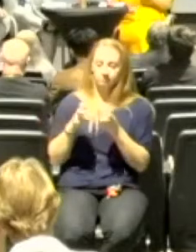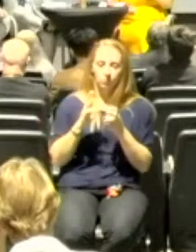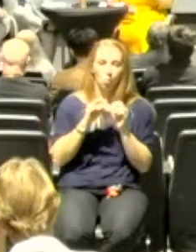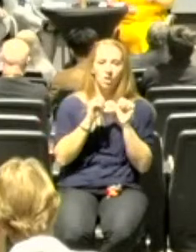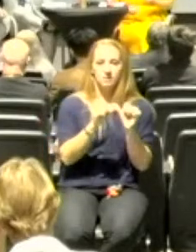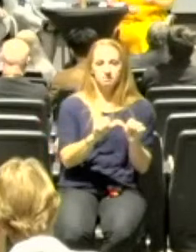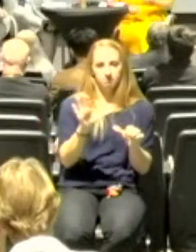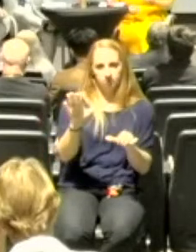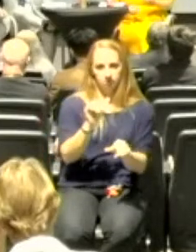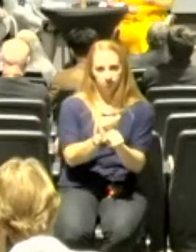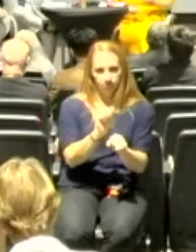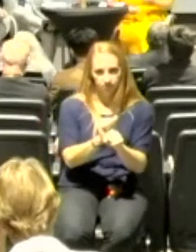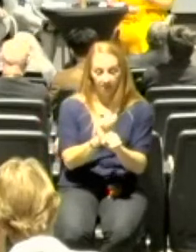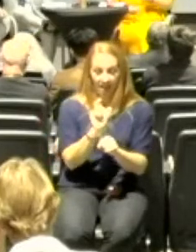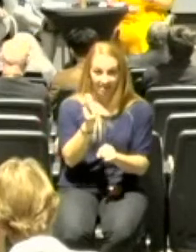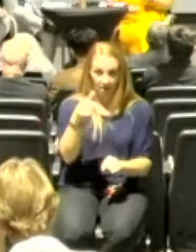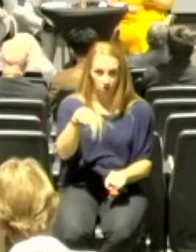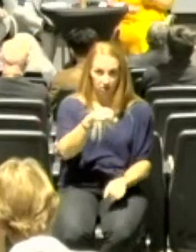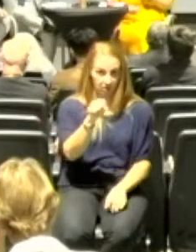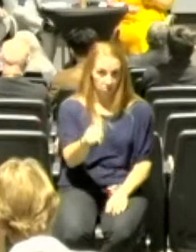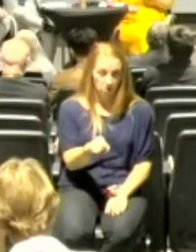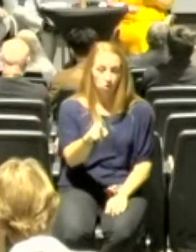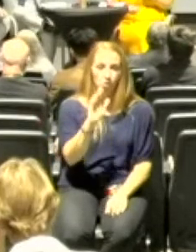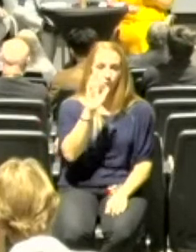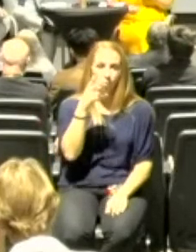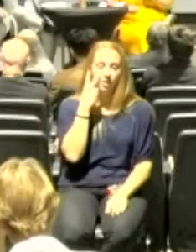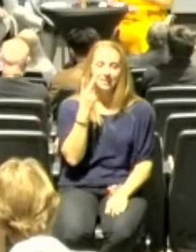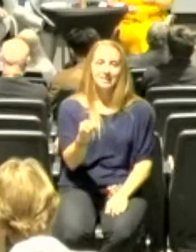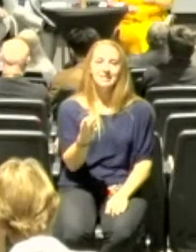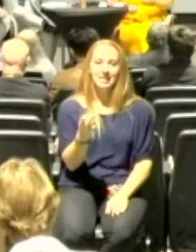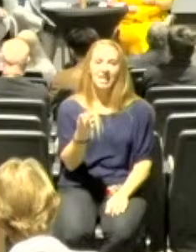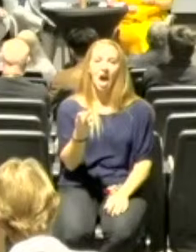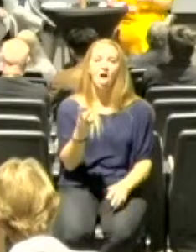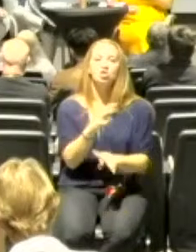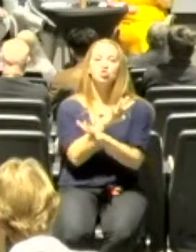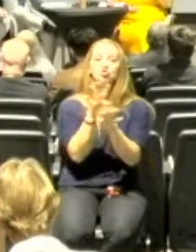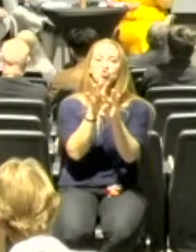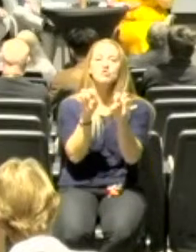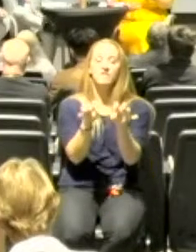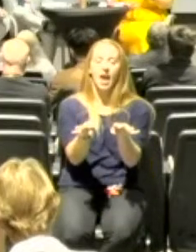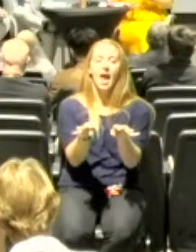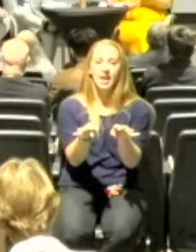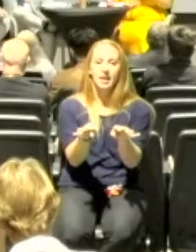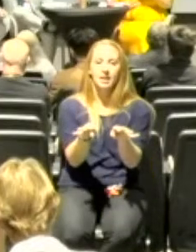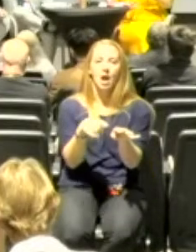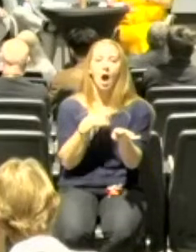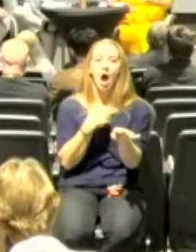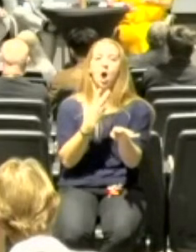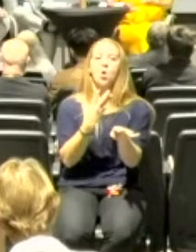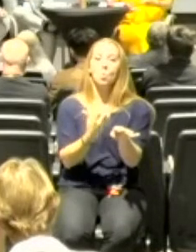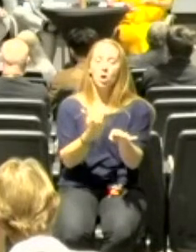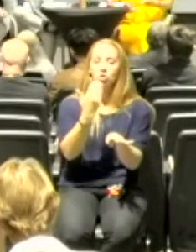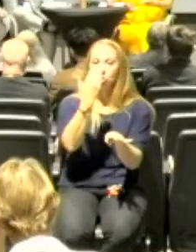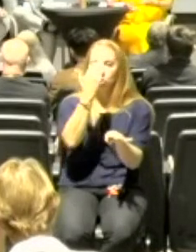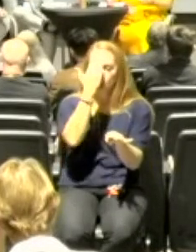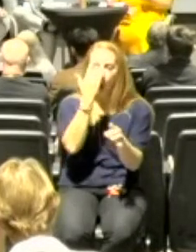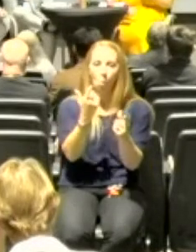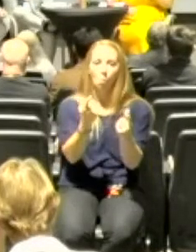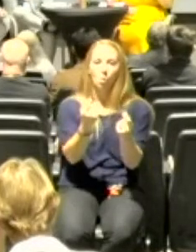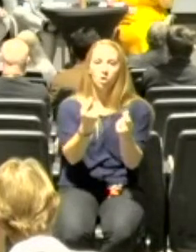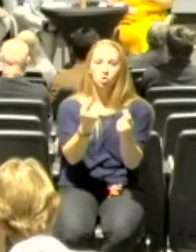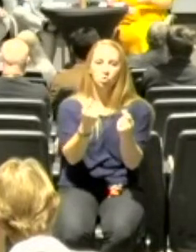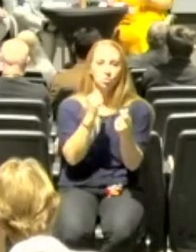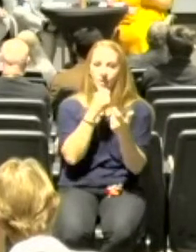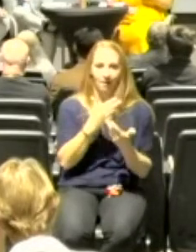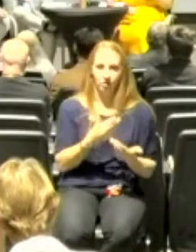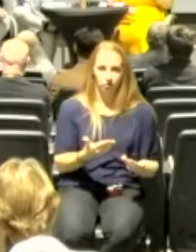that work. Later this semester, you're going to see a survey coming to you. I would love to know what you're doing outside of Nevada State so